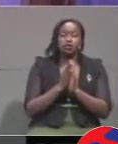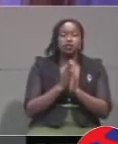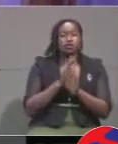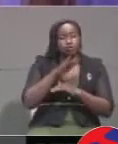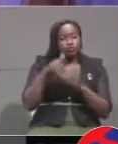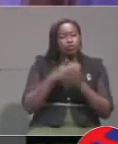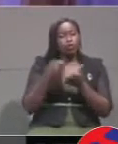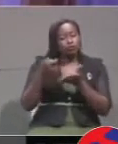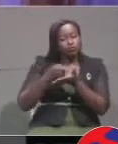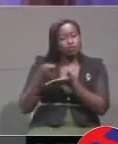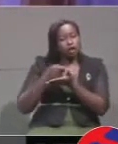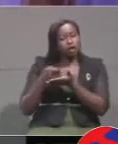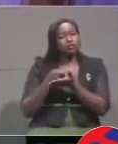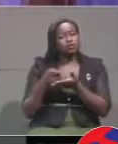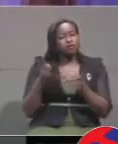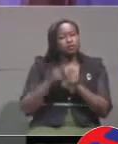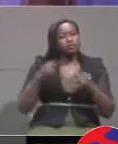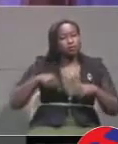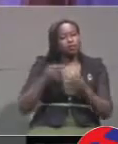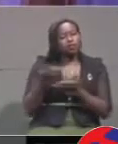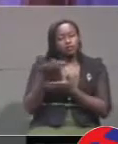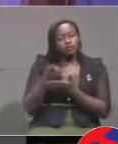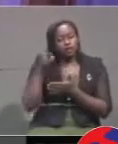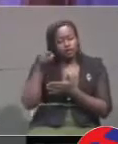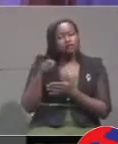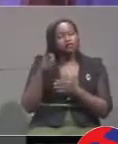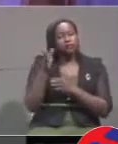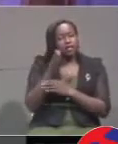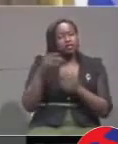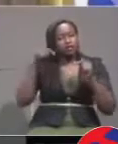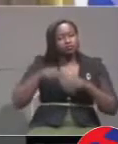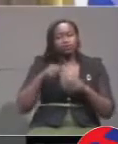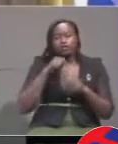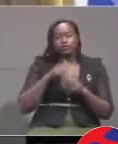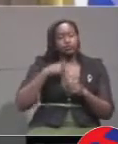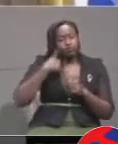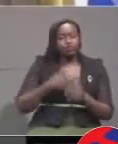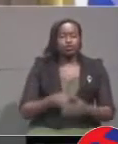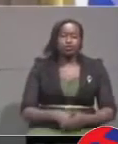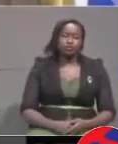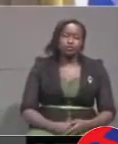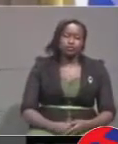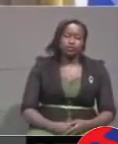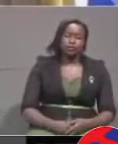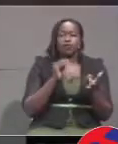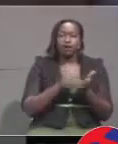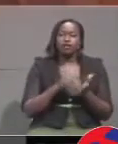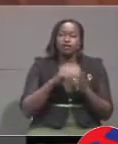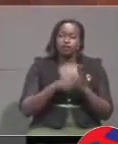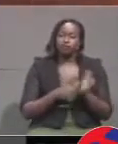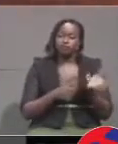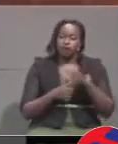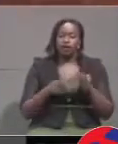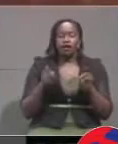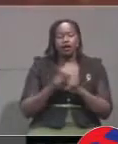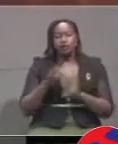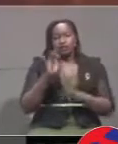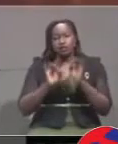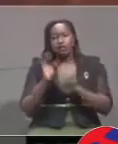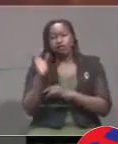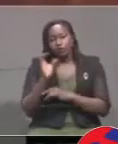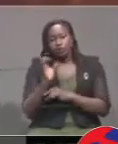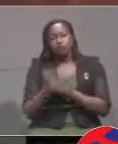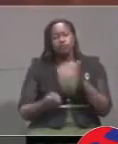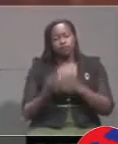manya, nani. Nima iba ibawa ino mukompensating, kakuhu ujibu ubedea. He has to go to court, he'll go to court. Okay. So we are seeing a lot of